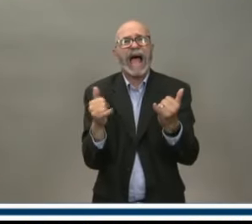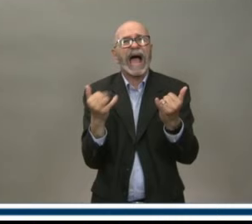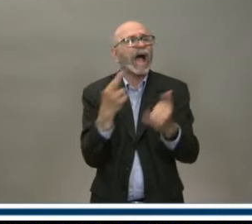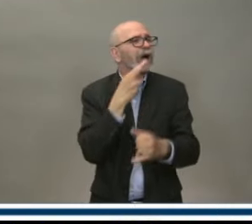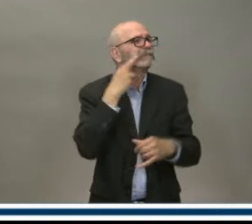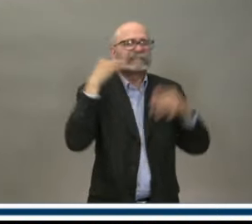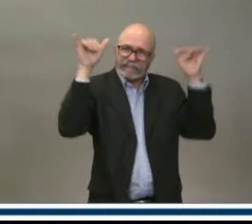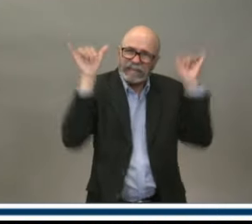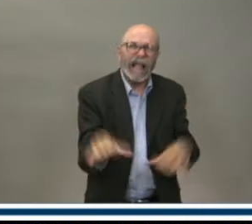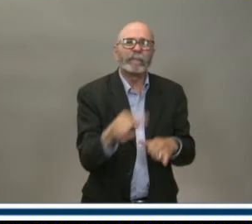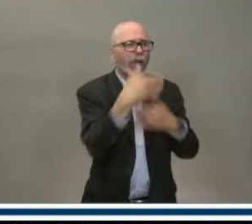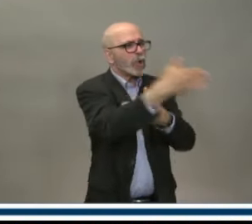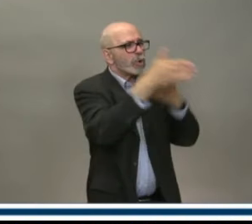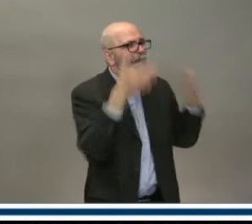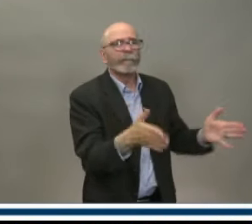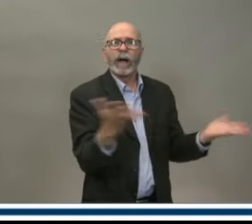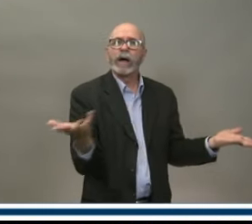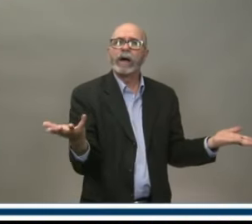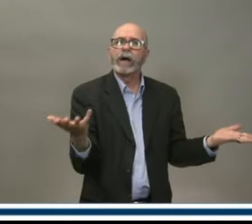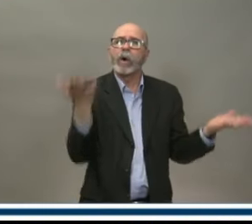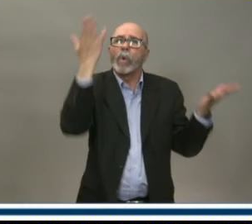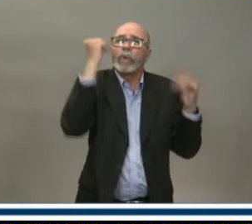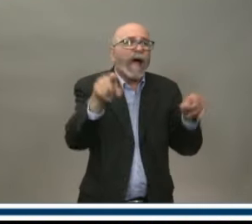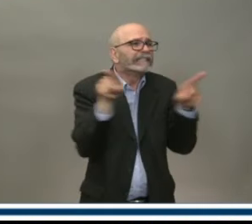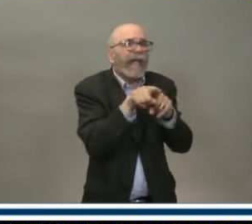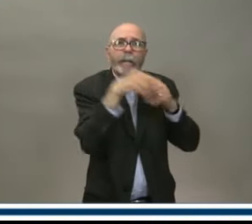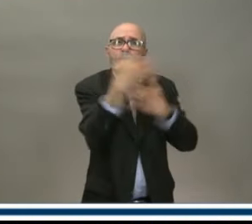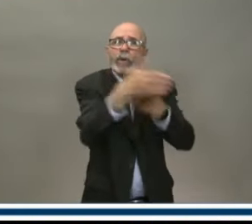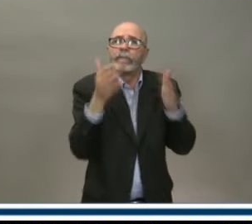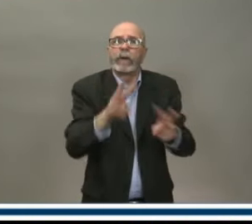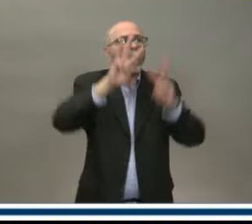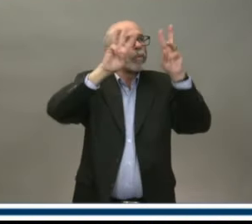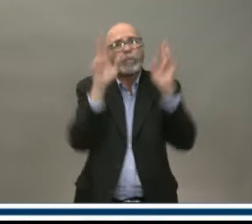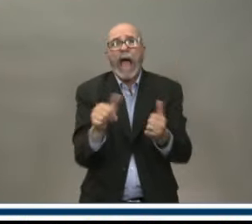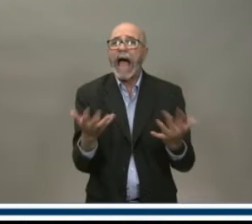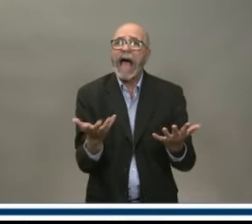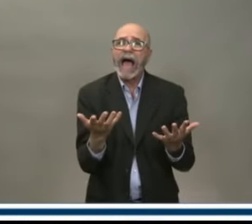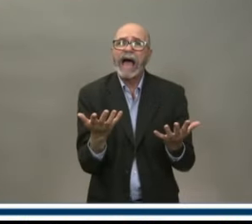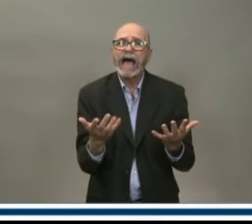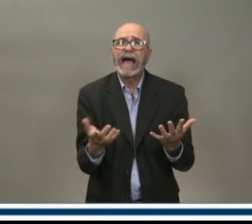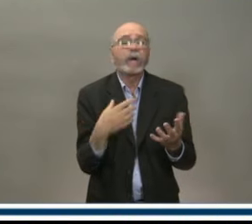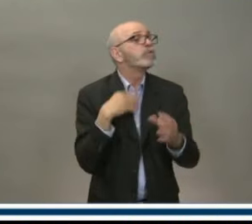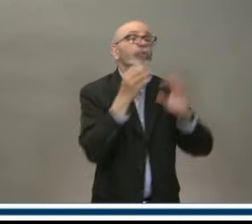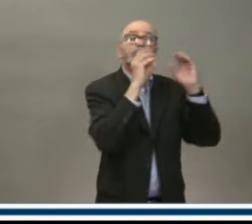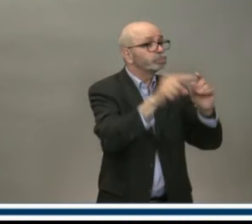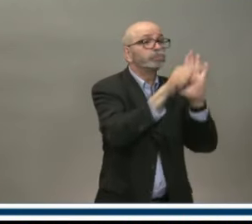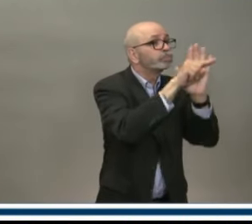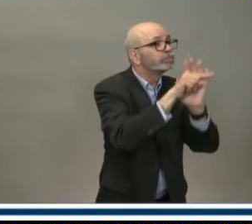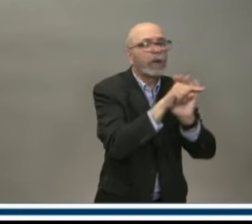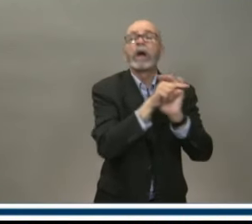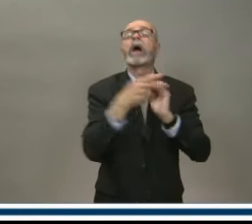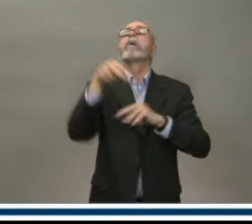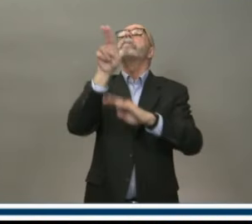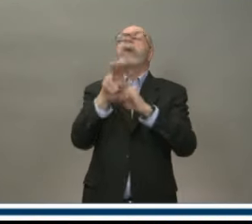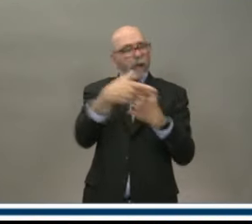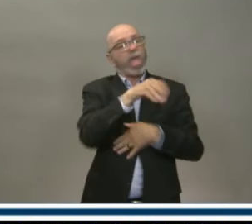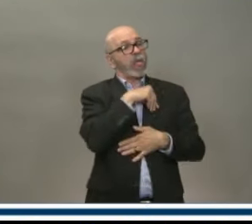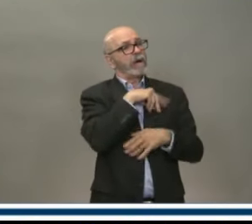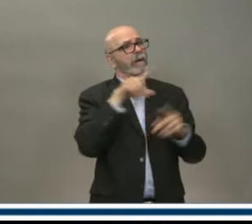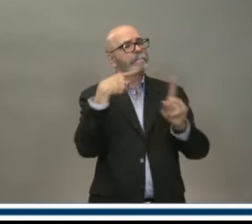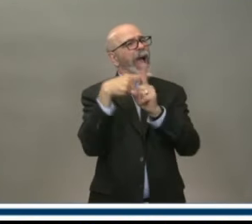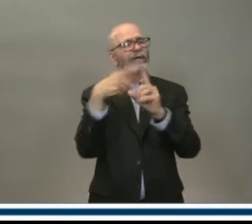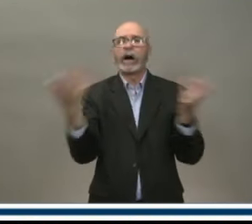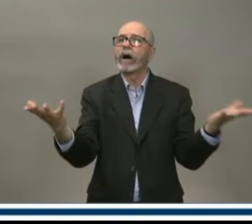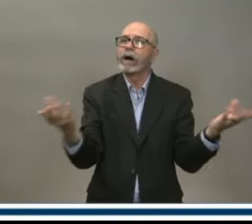in the same room as residents who have not tested positive? Is there some kind of protocol there or something that needs to change? No, it's simply